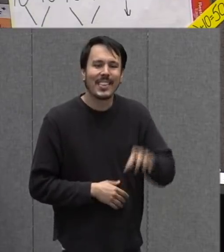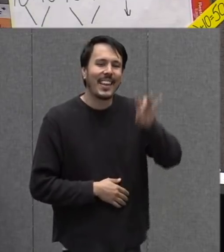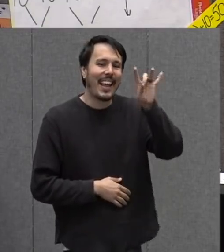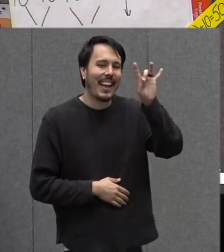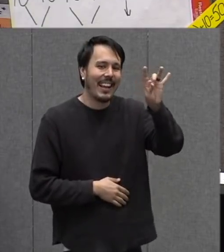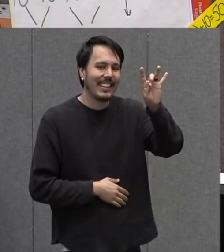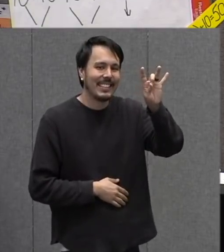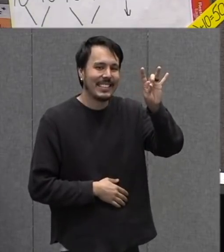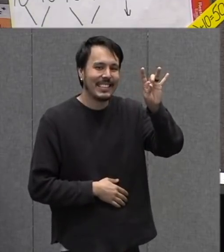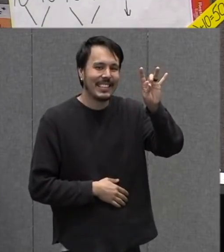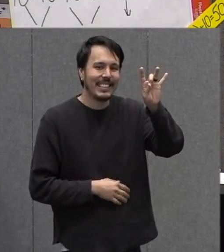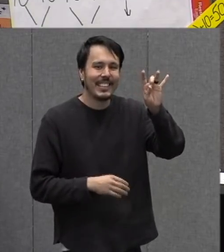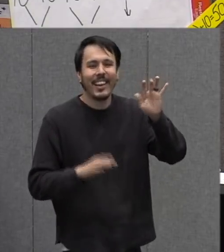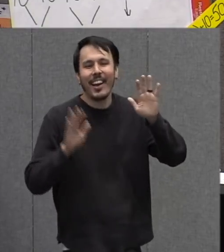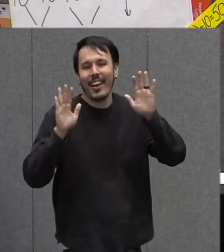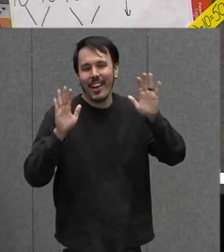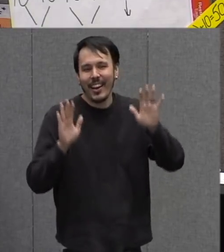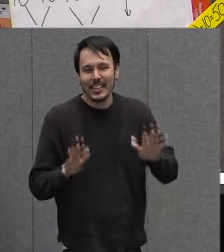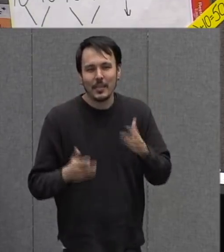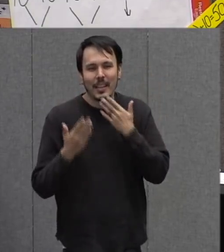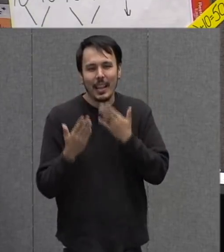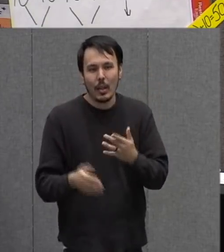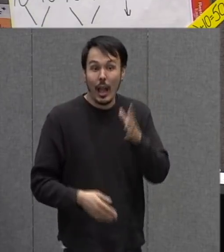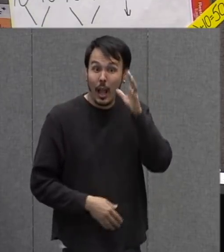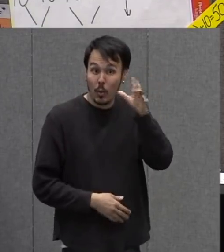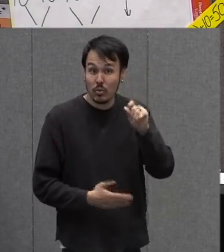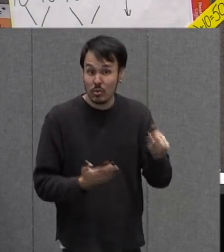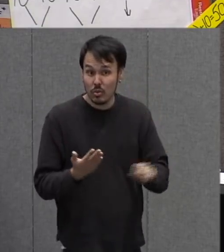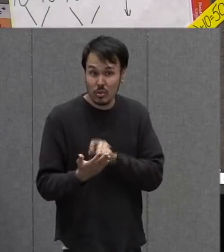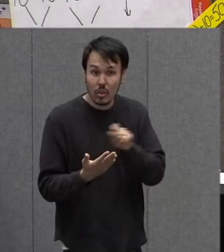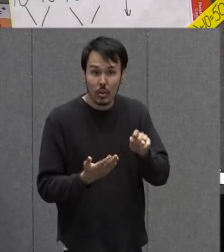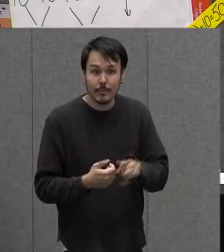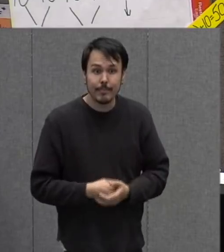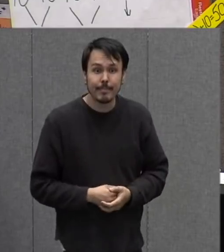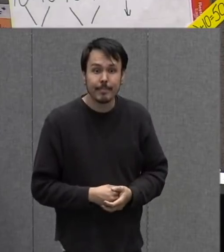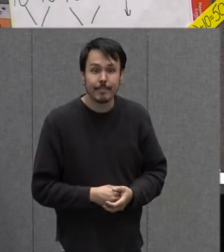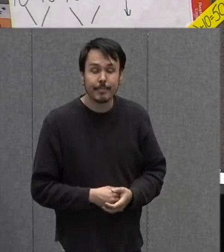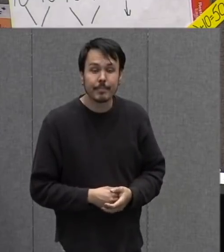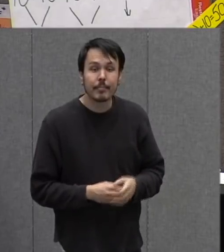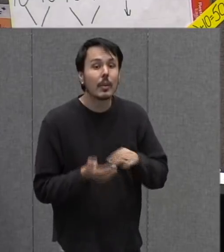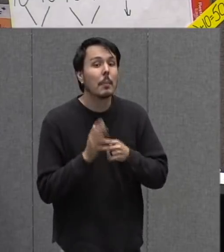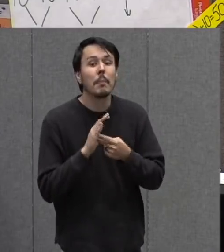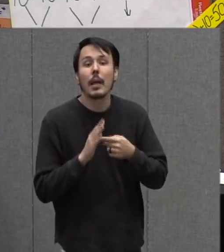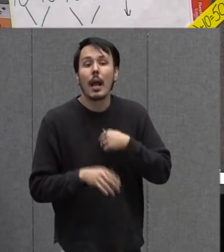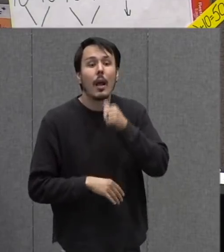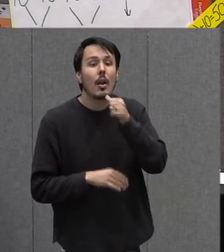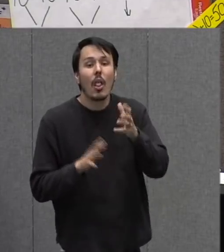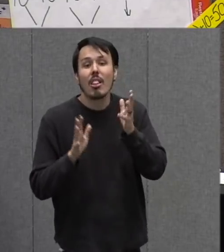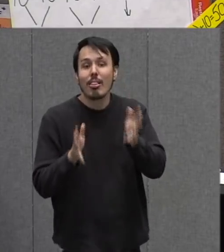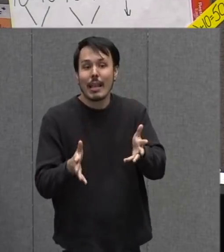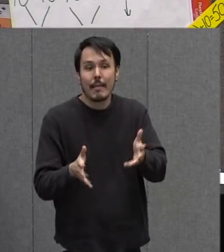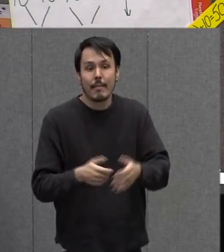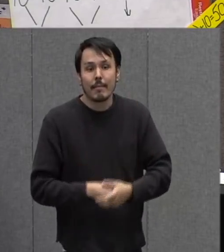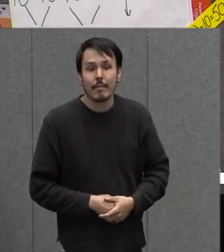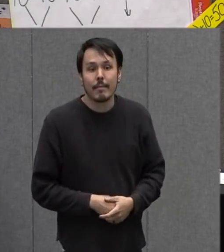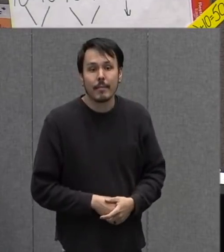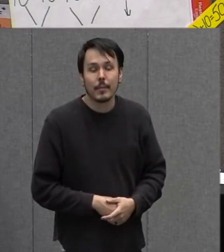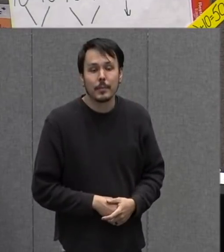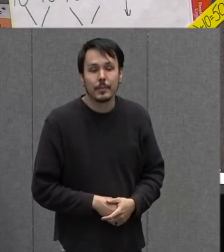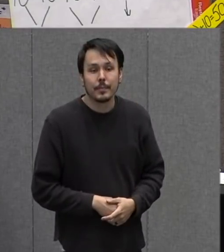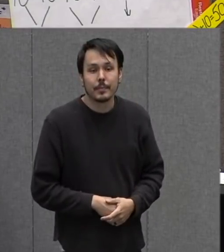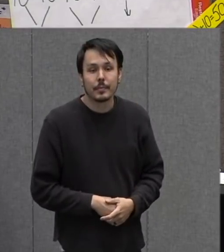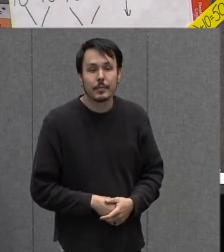8. Awesome. Thank you so much. So I'm going to circle that so that I don't leave that out. So